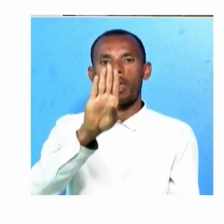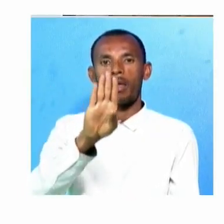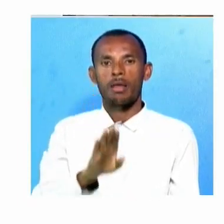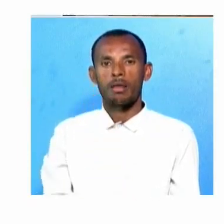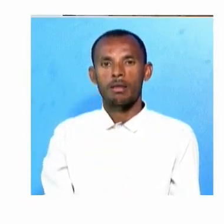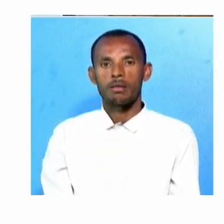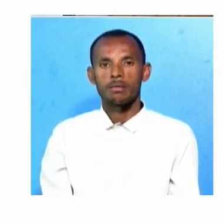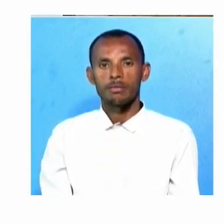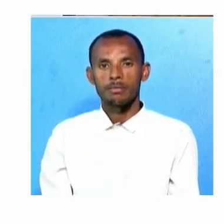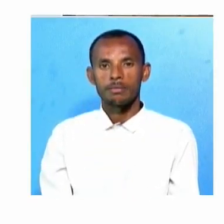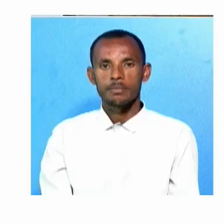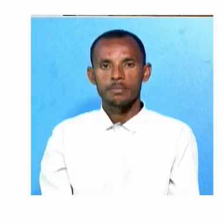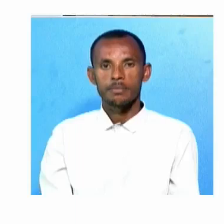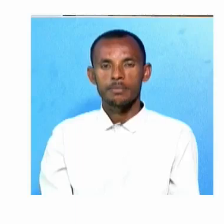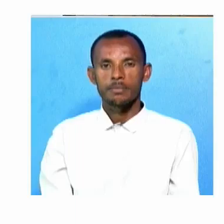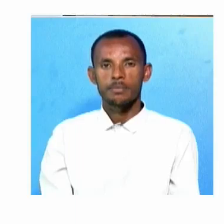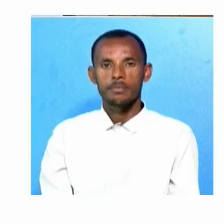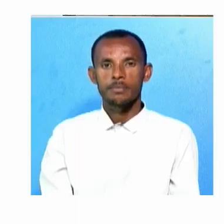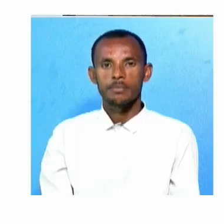and B